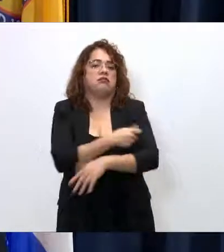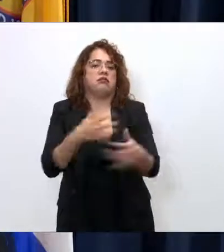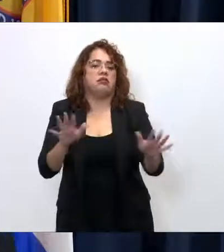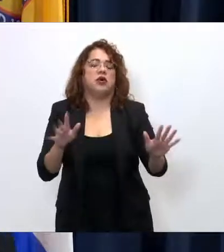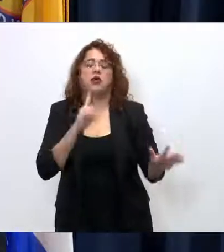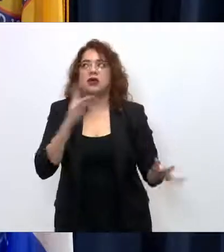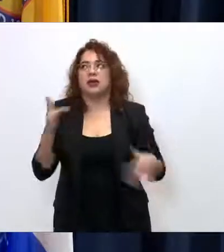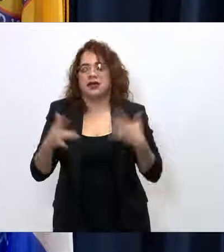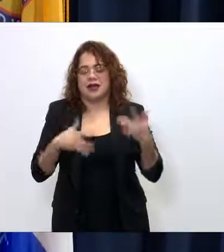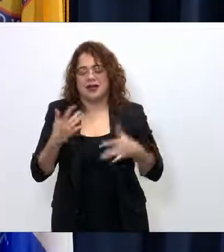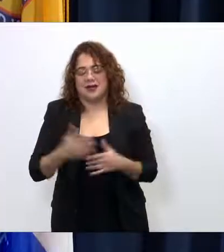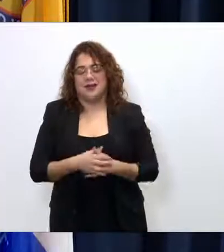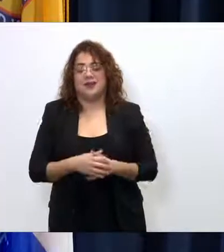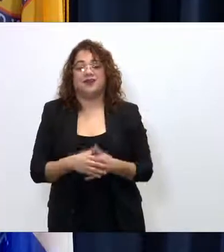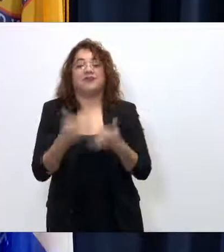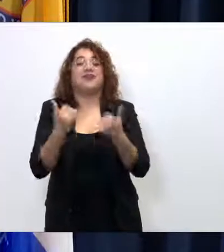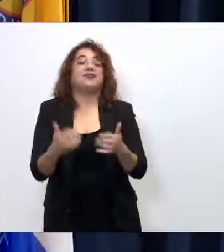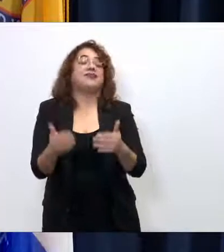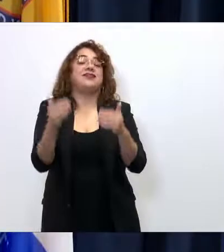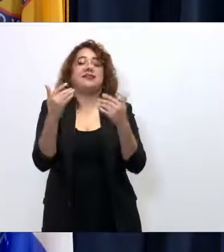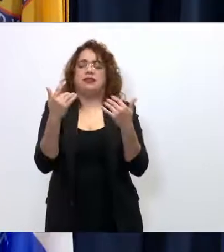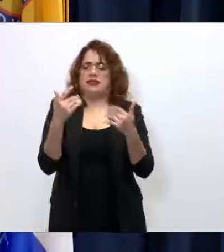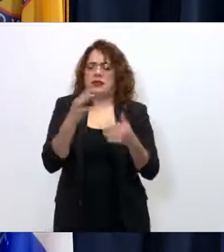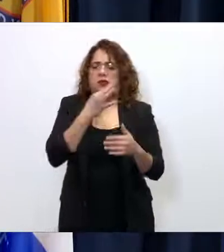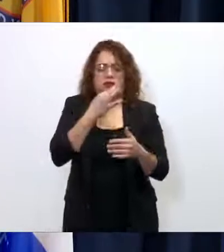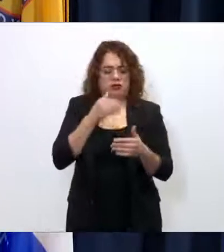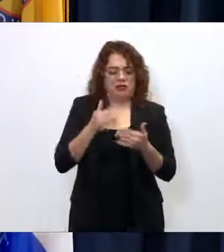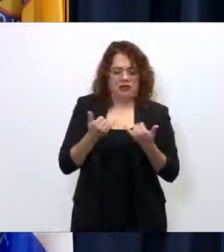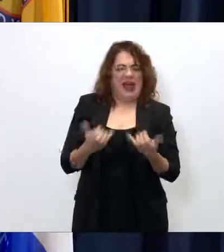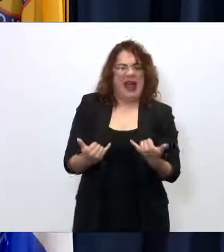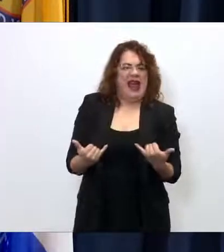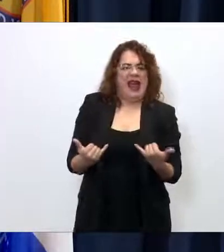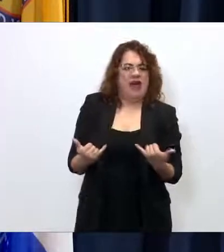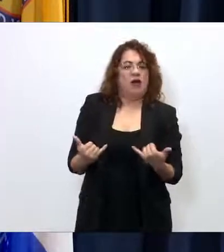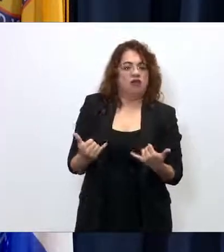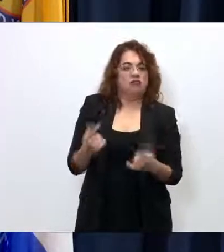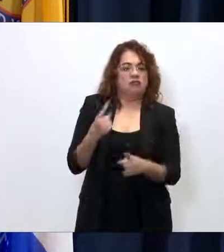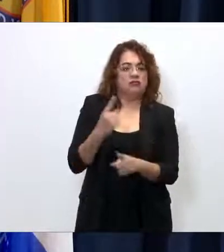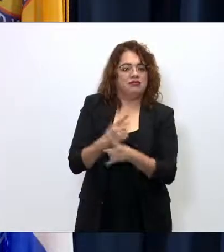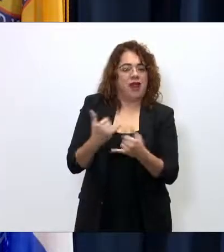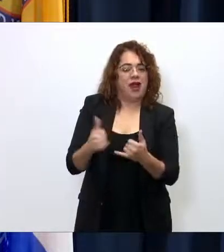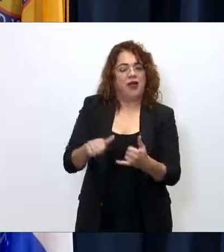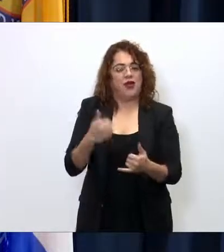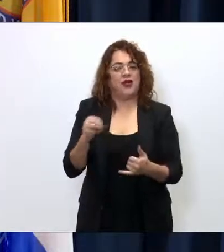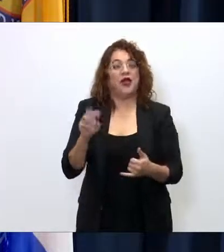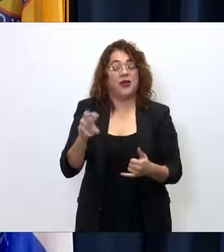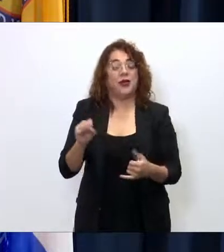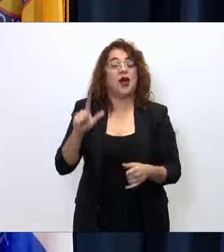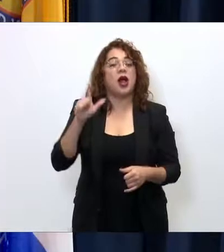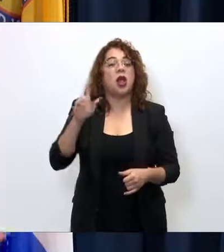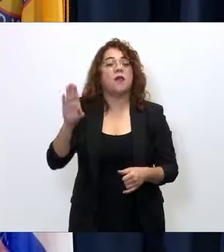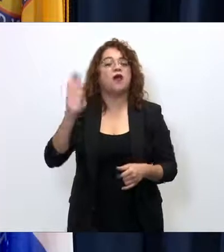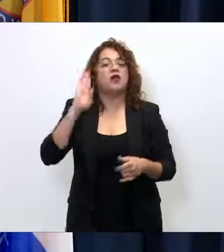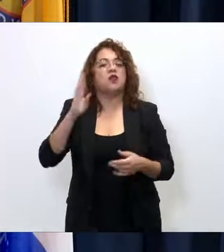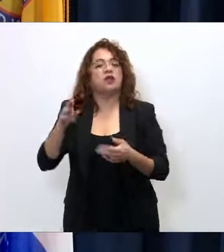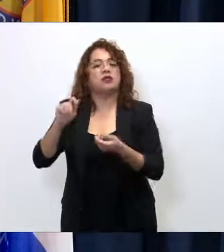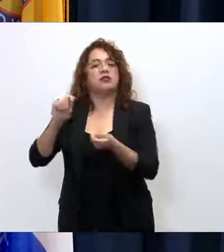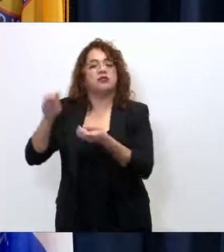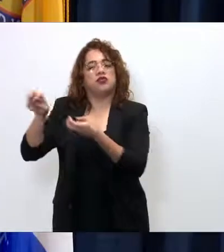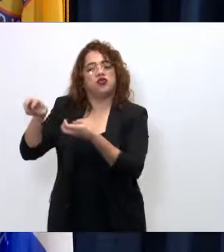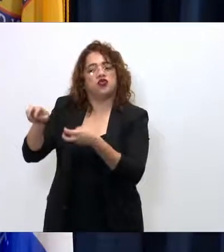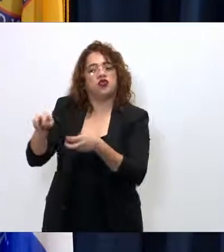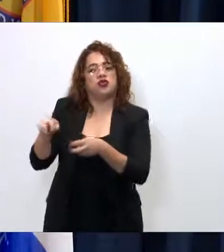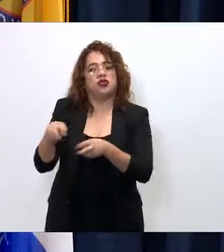excited about. So starting immediately, as in right now, Long Beach is transitioning to